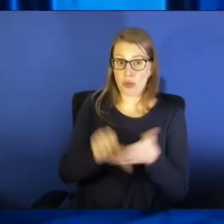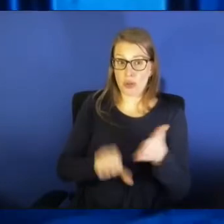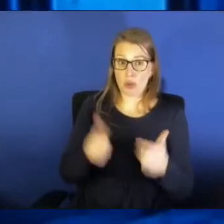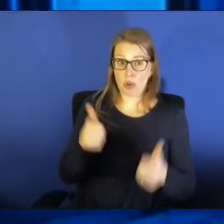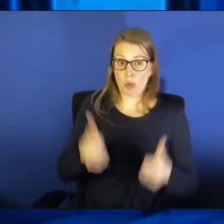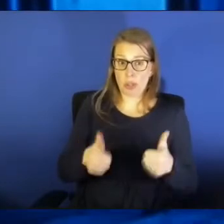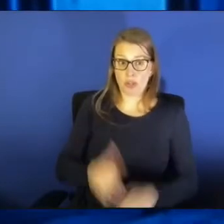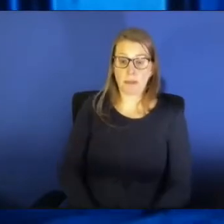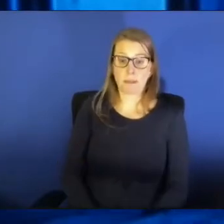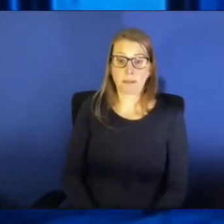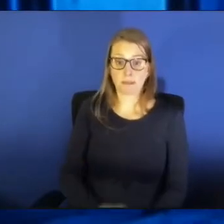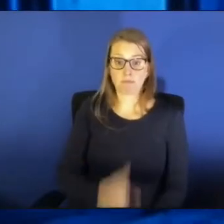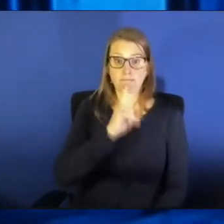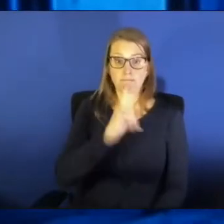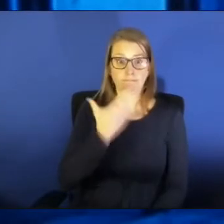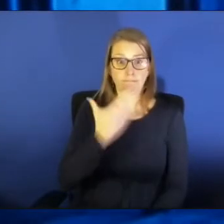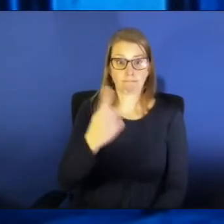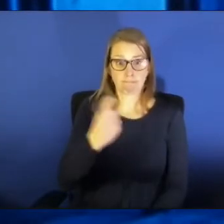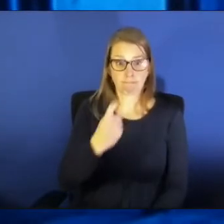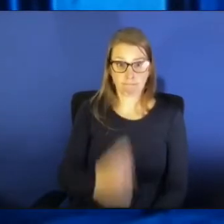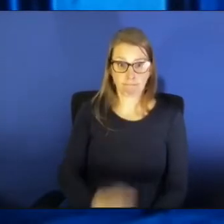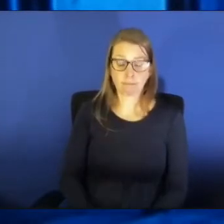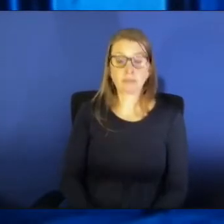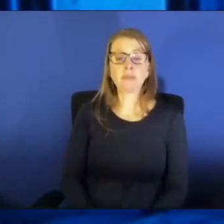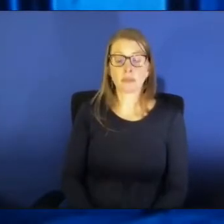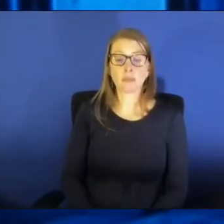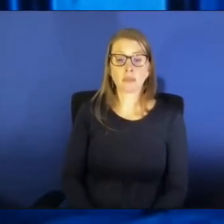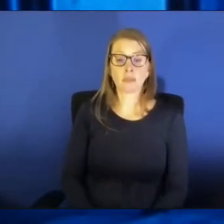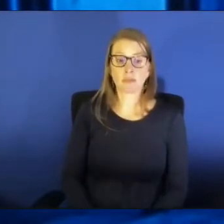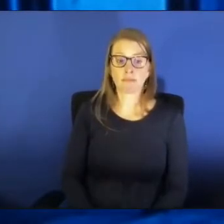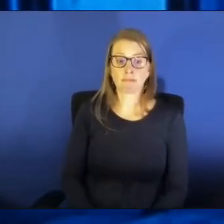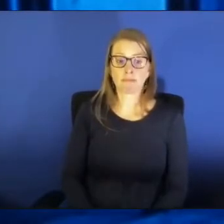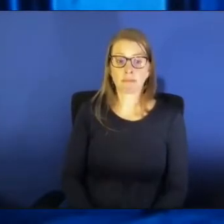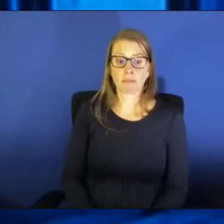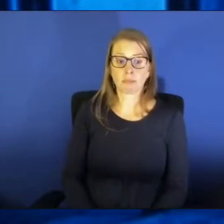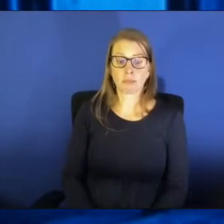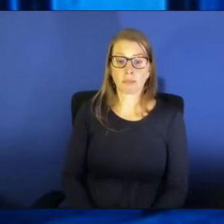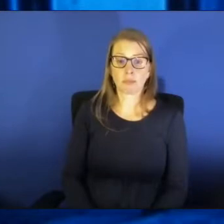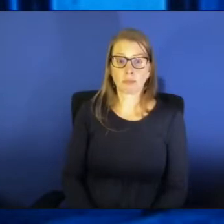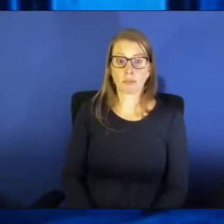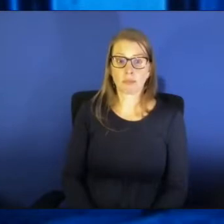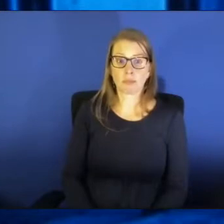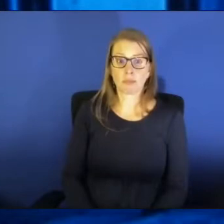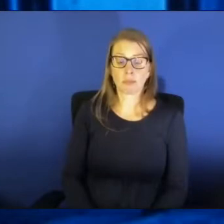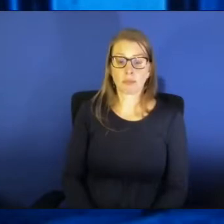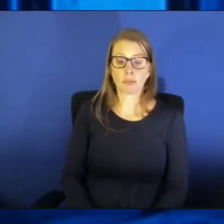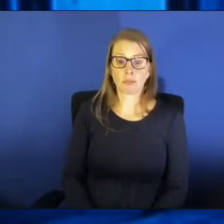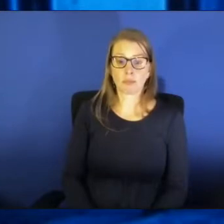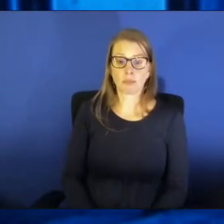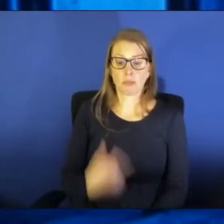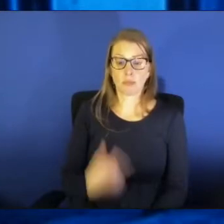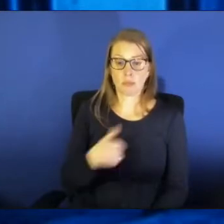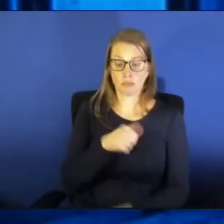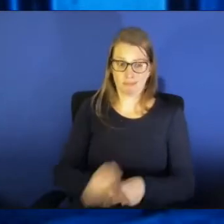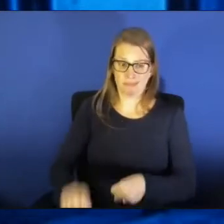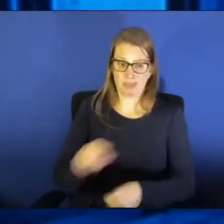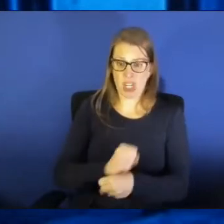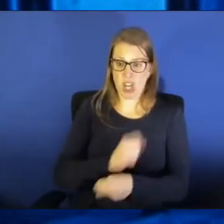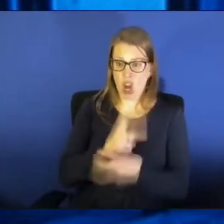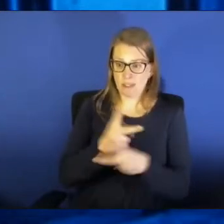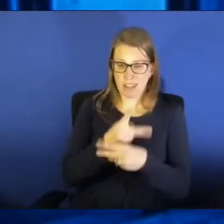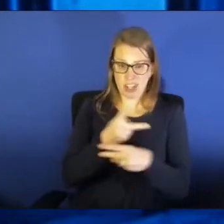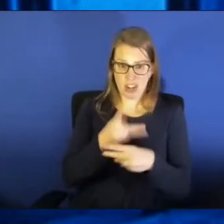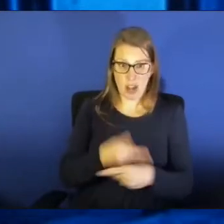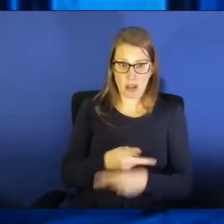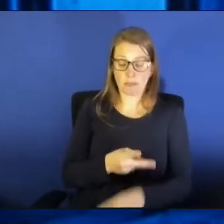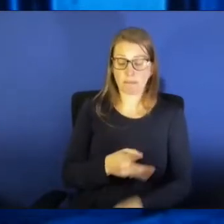good question, and we're working hard to figure out the answer to that question. For the longest time, the patient would be